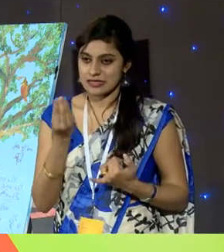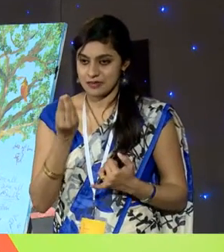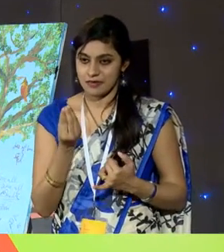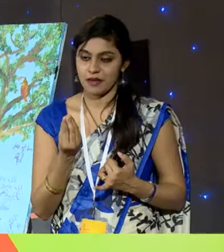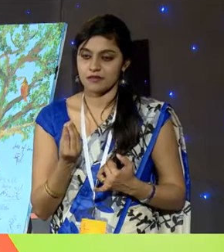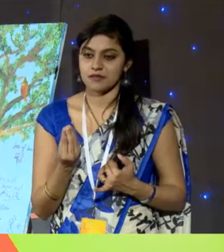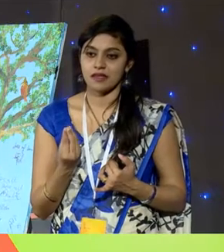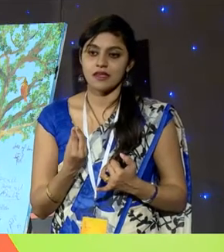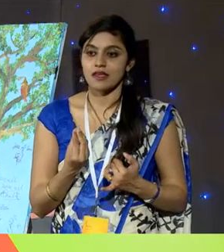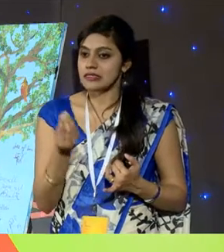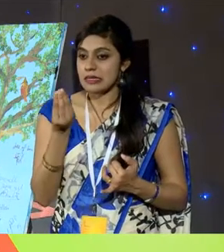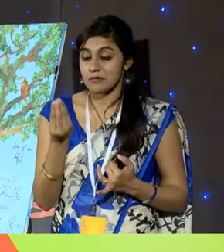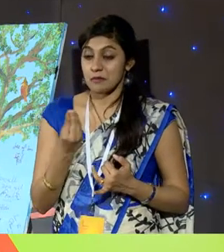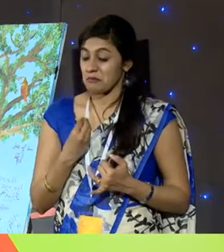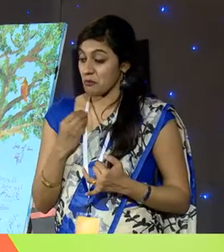and we are just here living our lives.